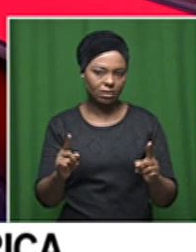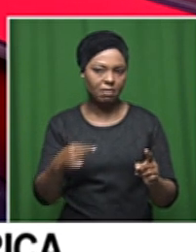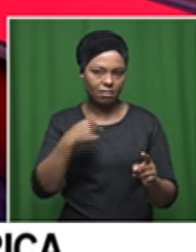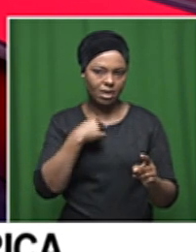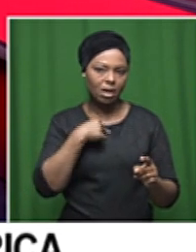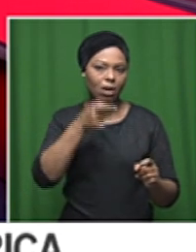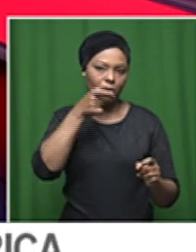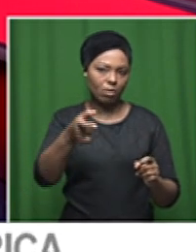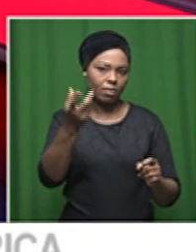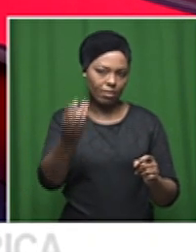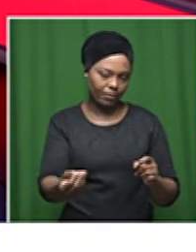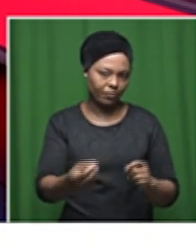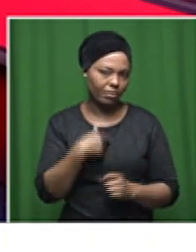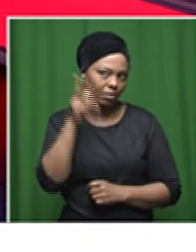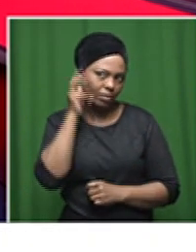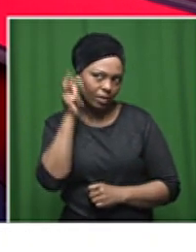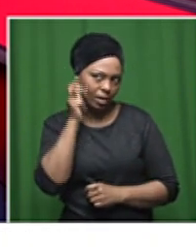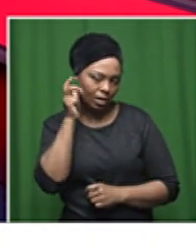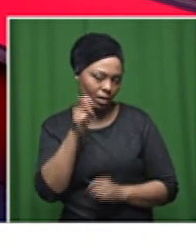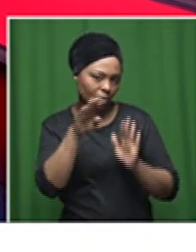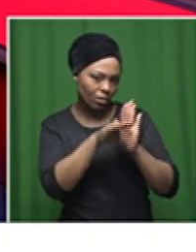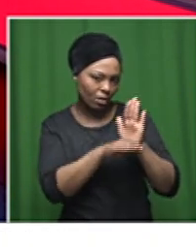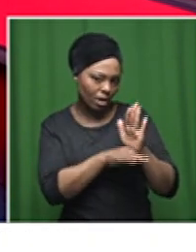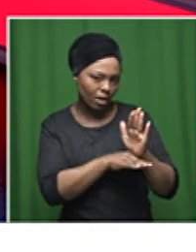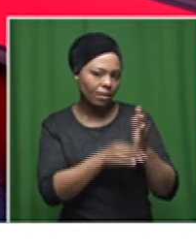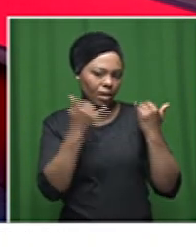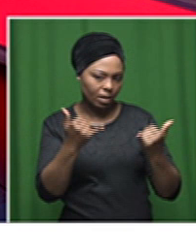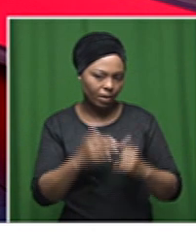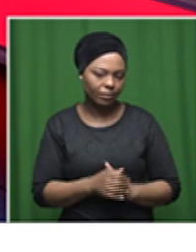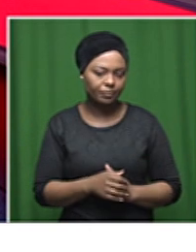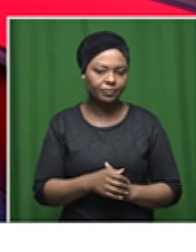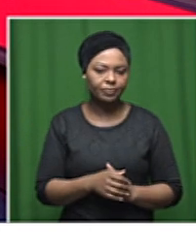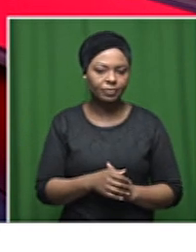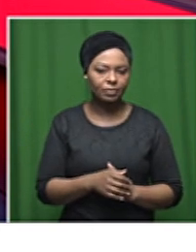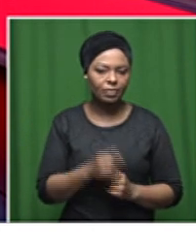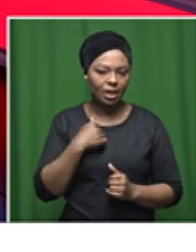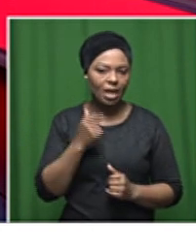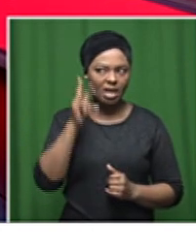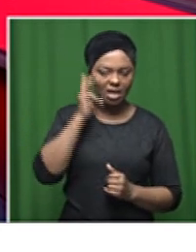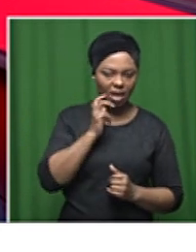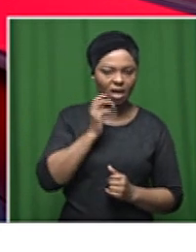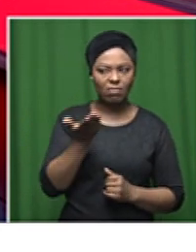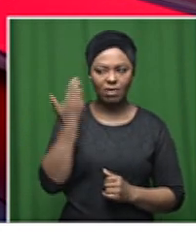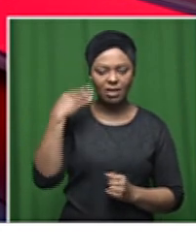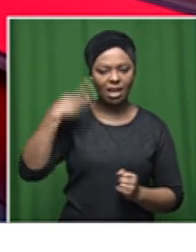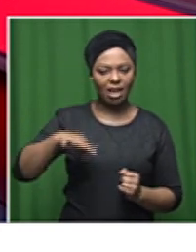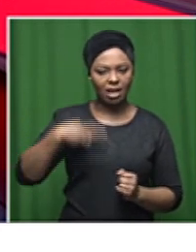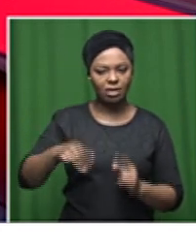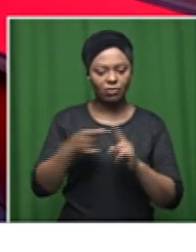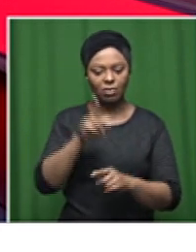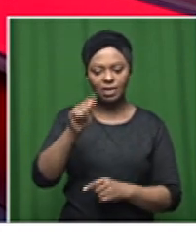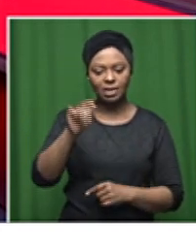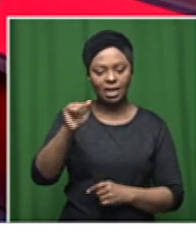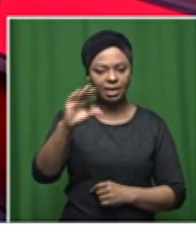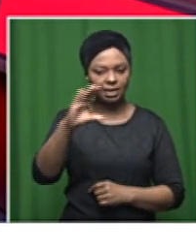but I've been listening to the program for some while now, not from the beginning, but I heard the previous lady from the TAC